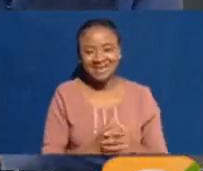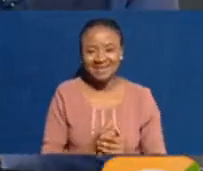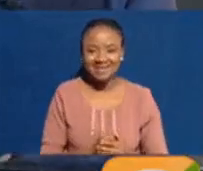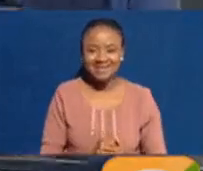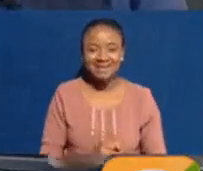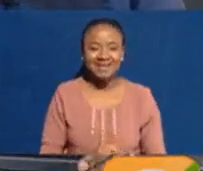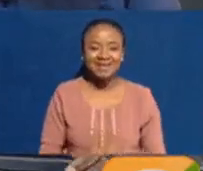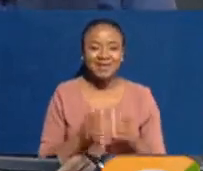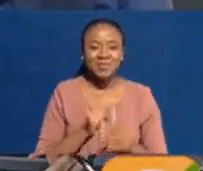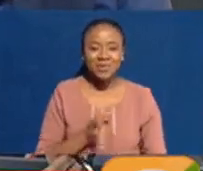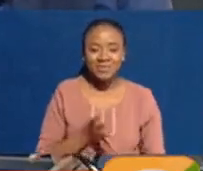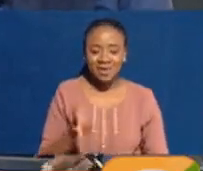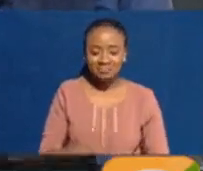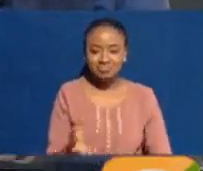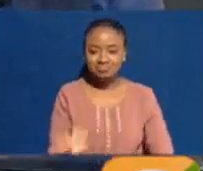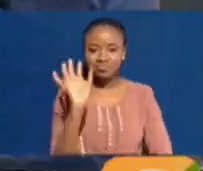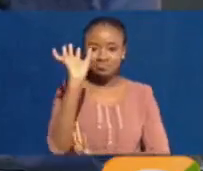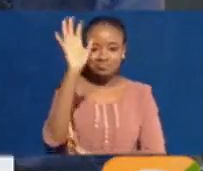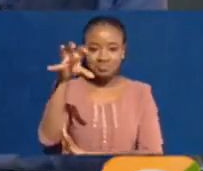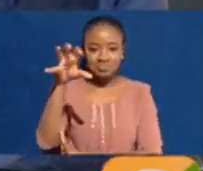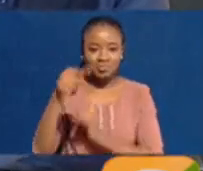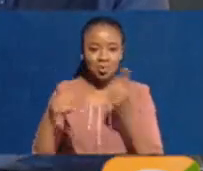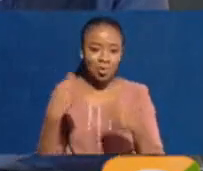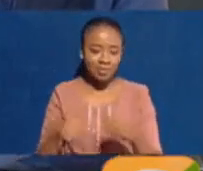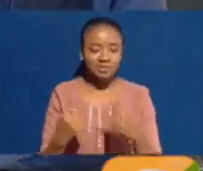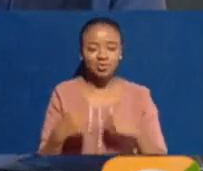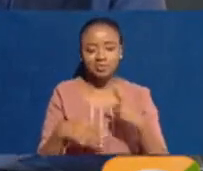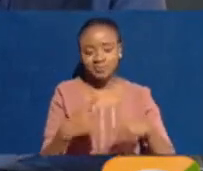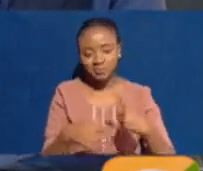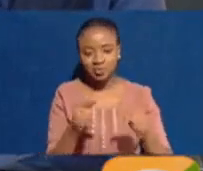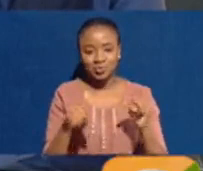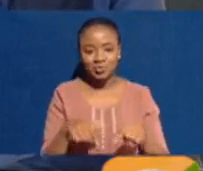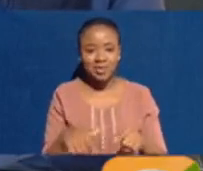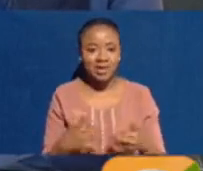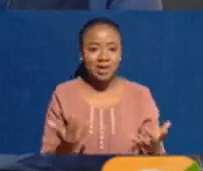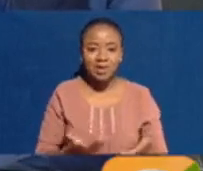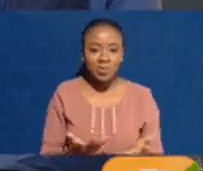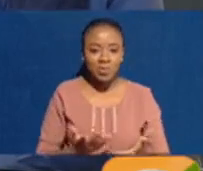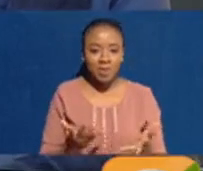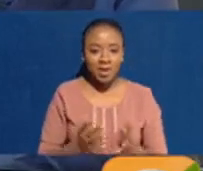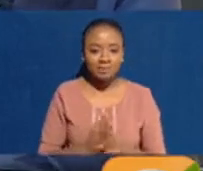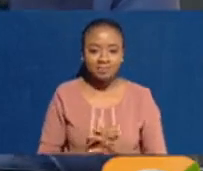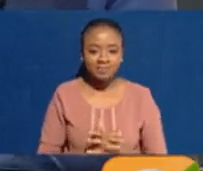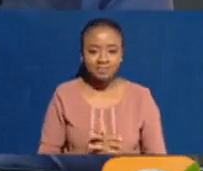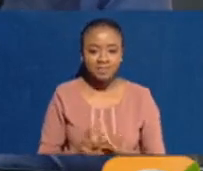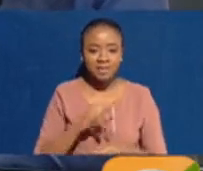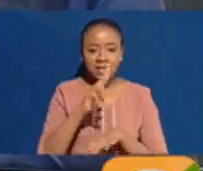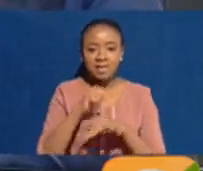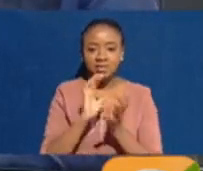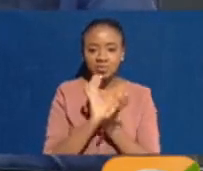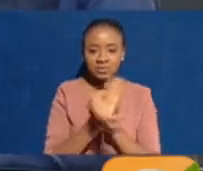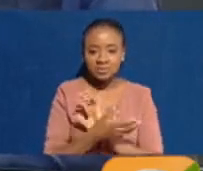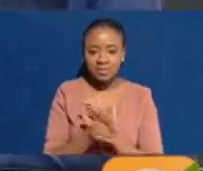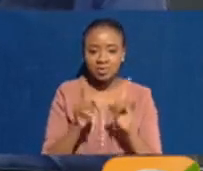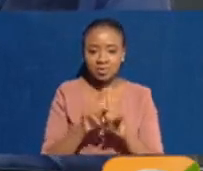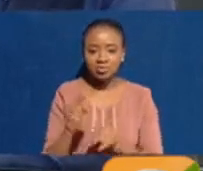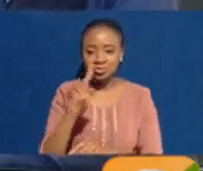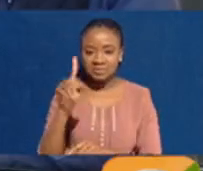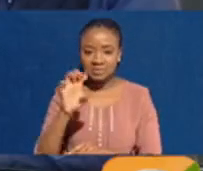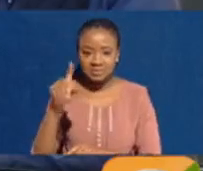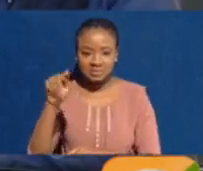Now, the Kenyan Women Basketball Premier League games continued today at the National Stadium, with Zetech Sparks beating University